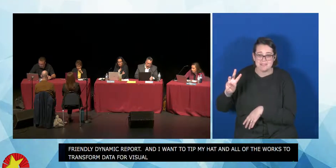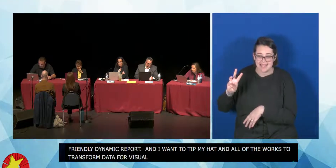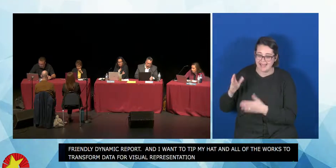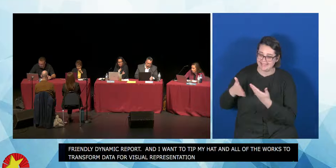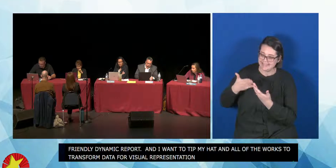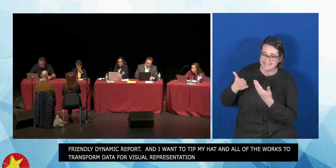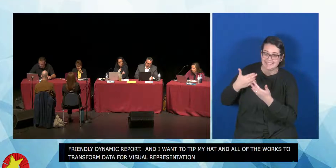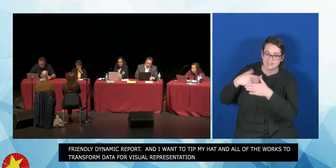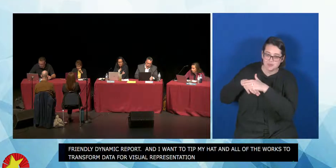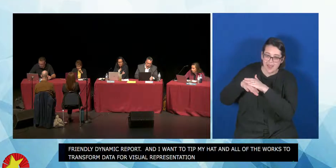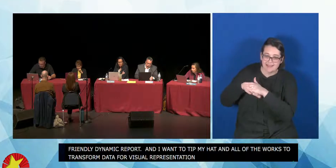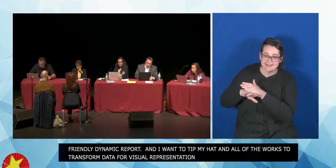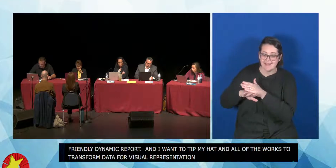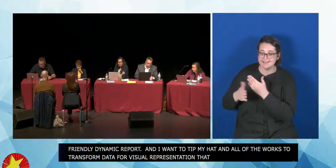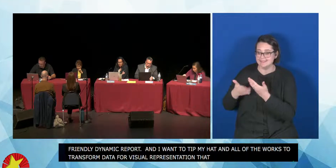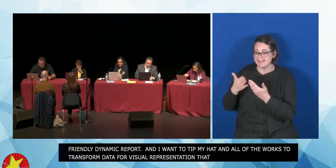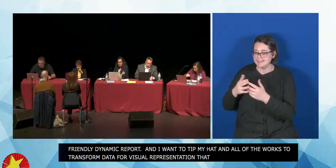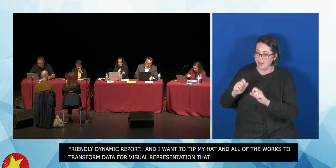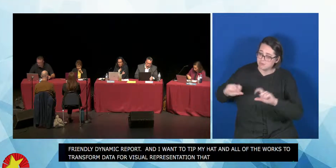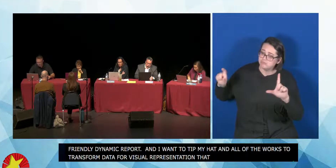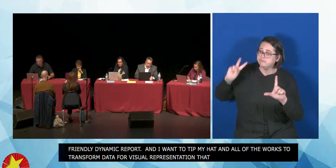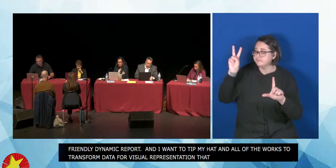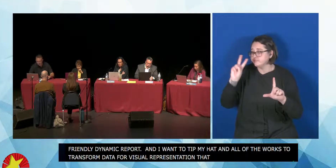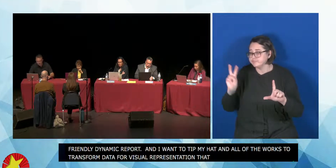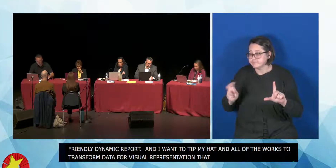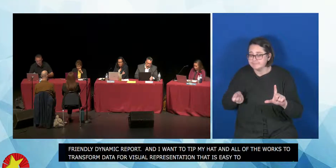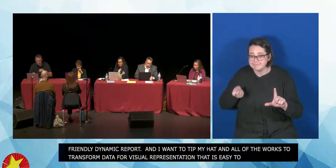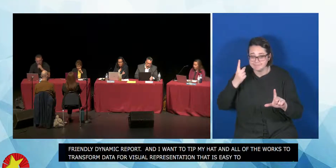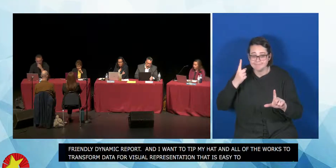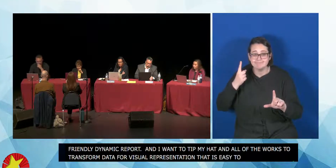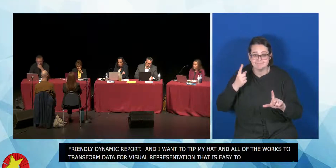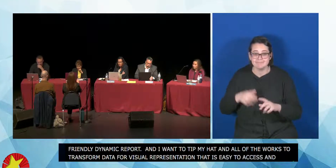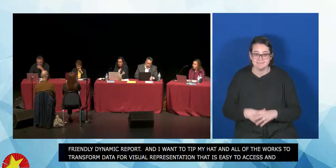access, easy to navigate, and easy to understand.